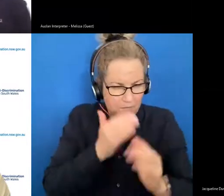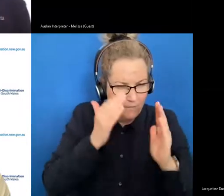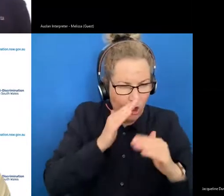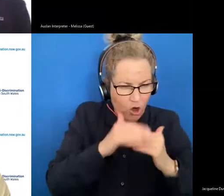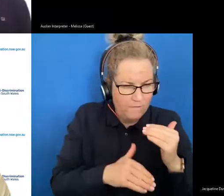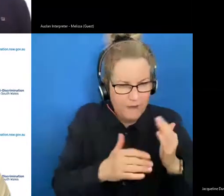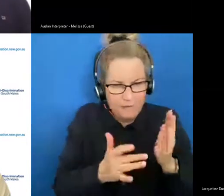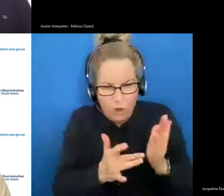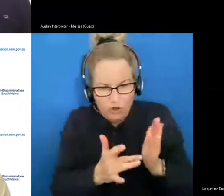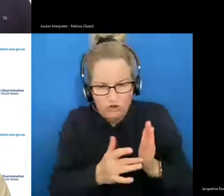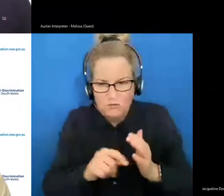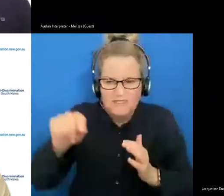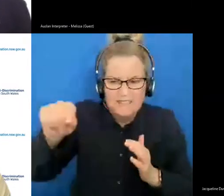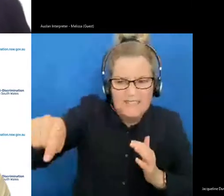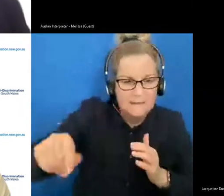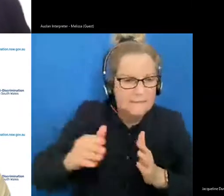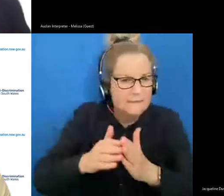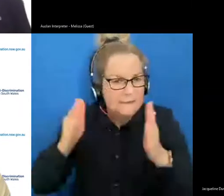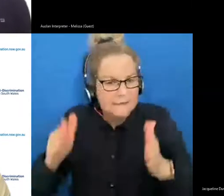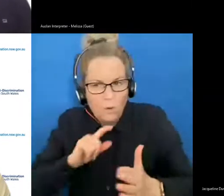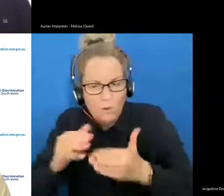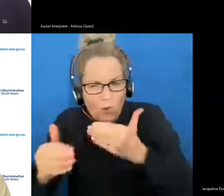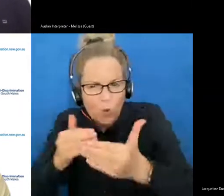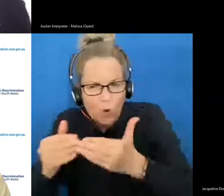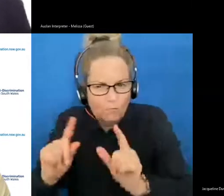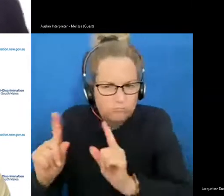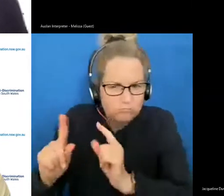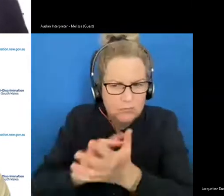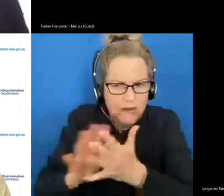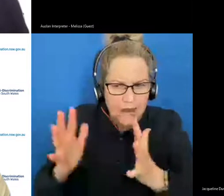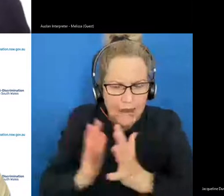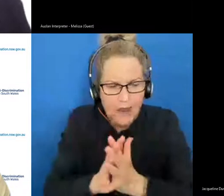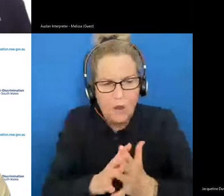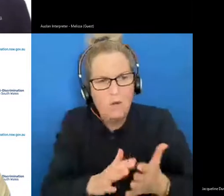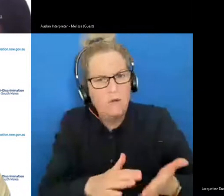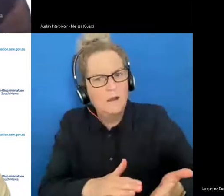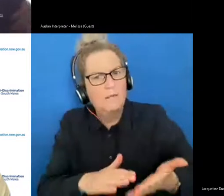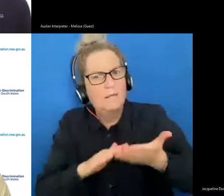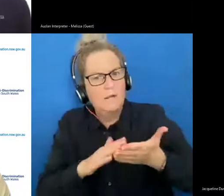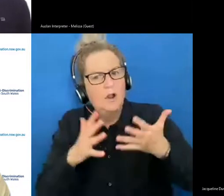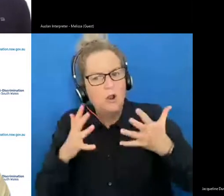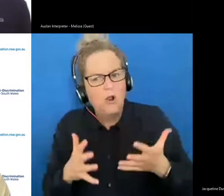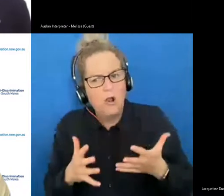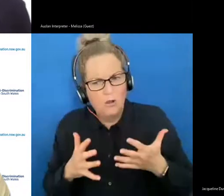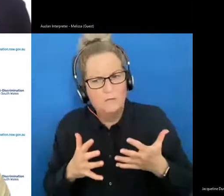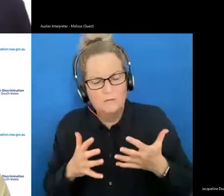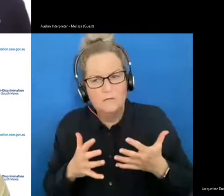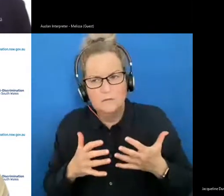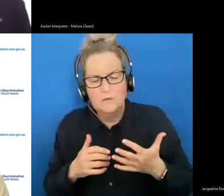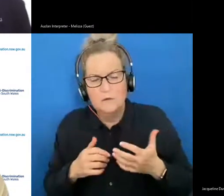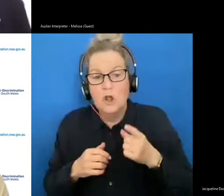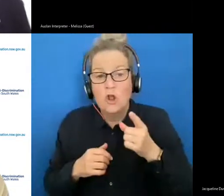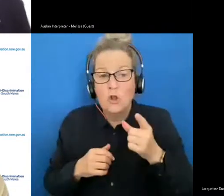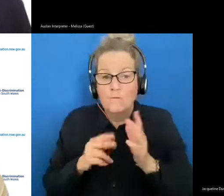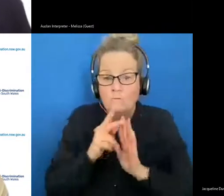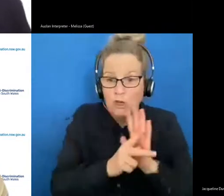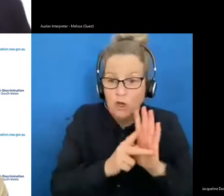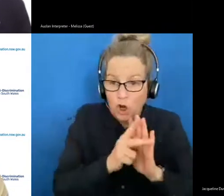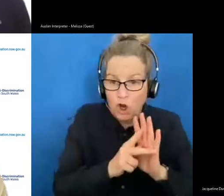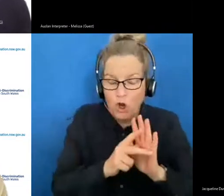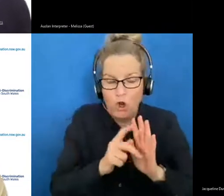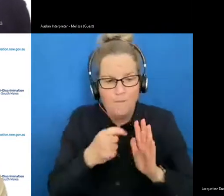desks at 6 PSQ would be set up, were very, very helpful. And through those videos and discussions with